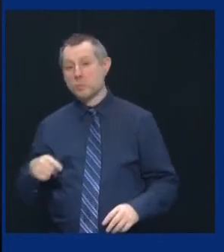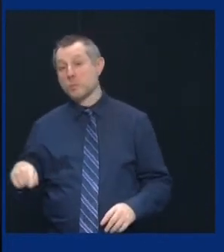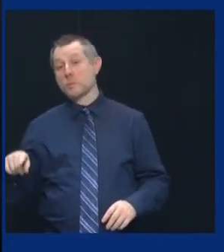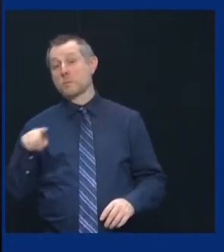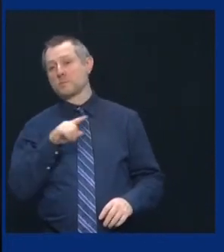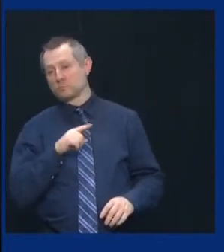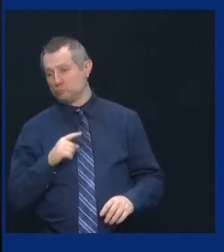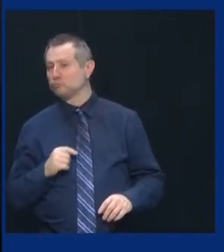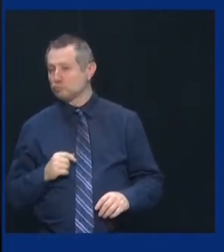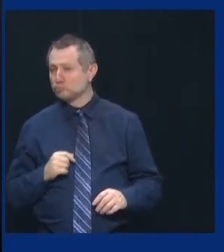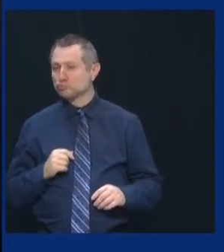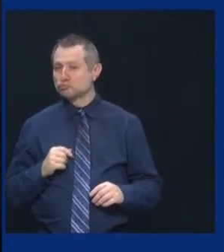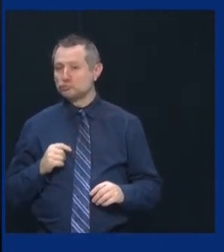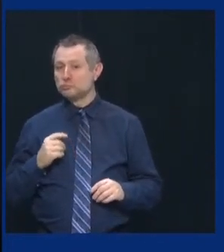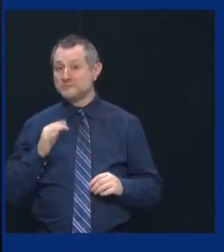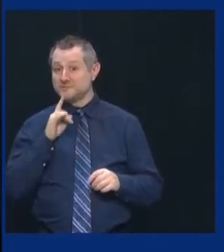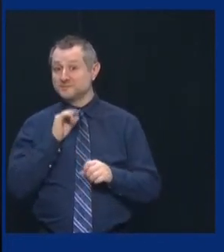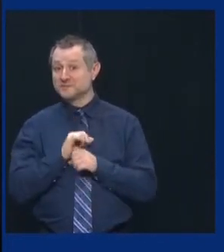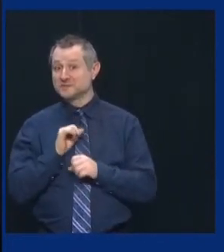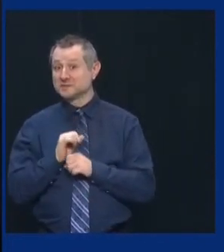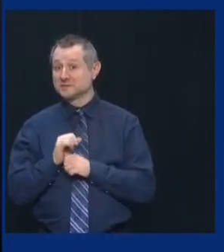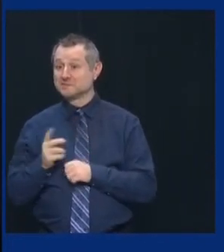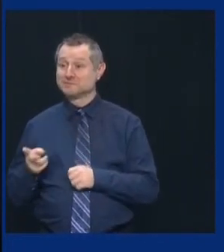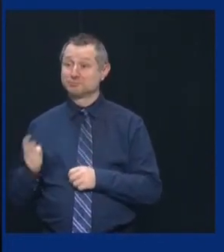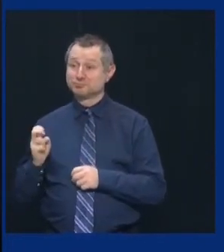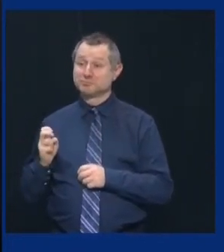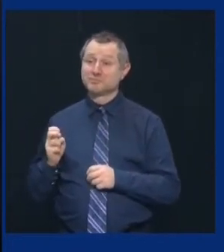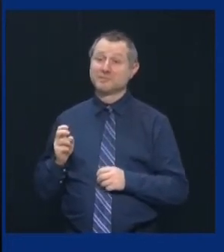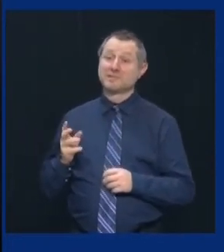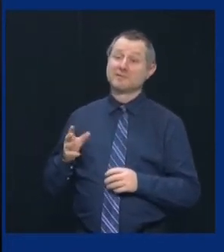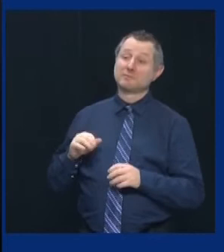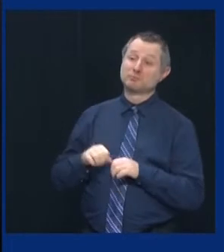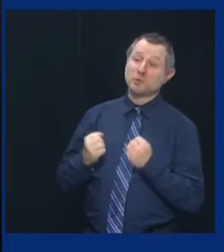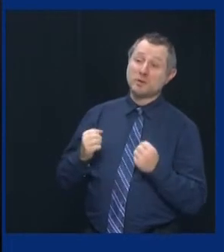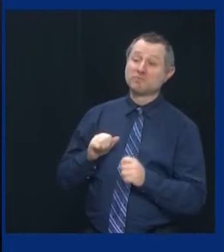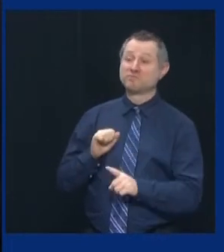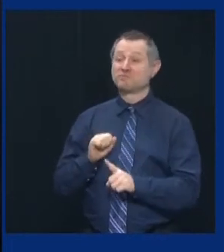You will be penalized. You will lose your license. You can go to jail.